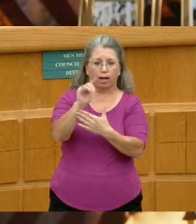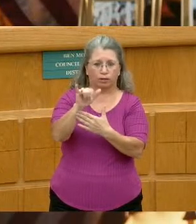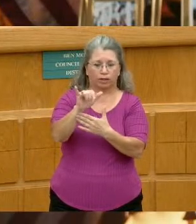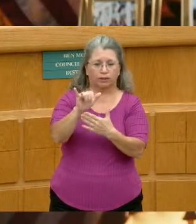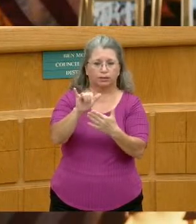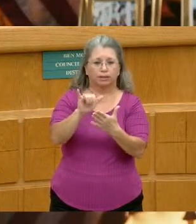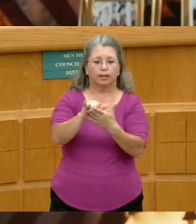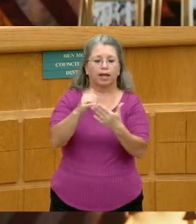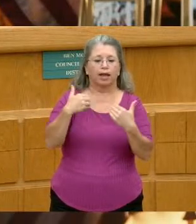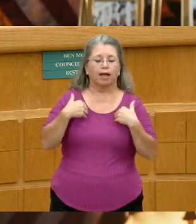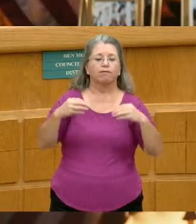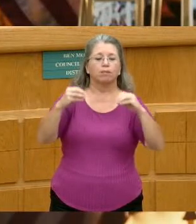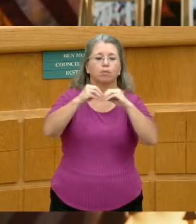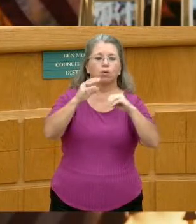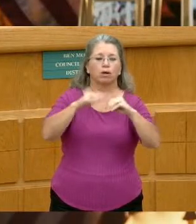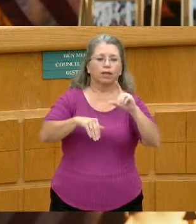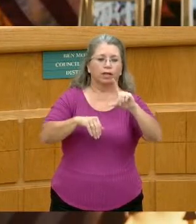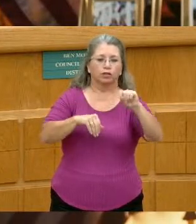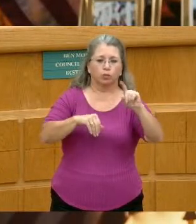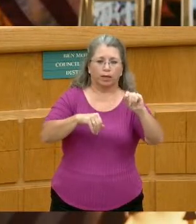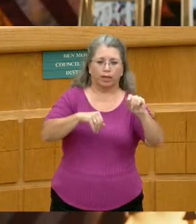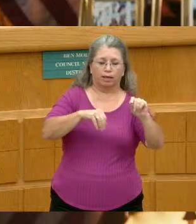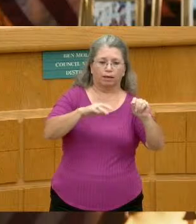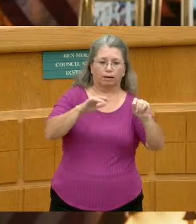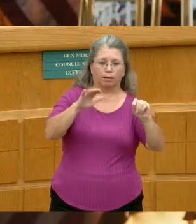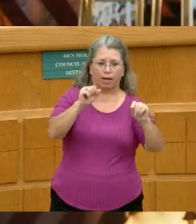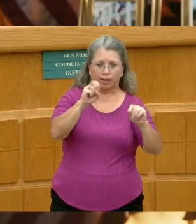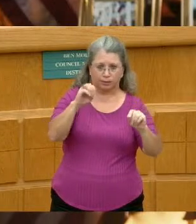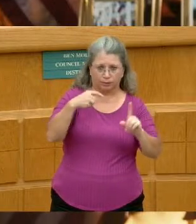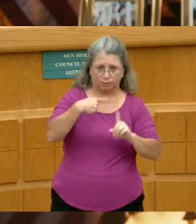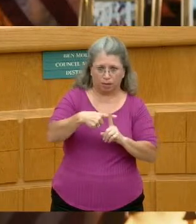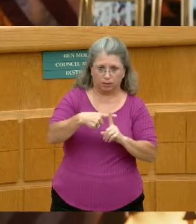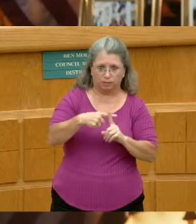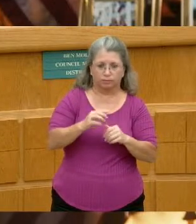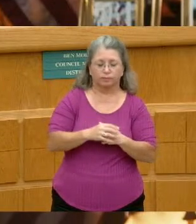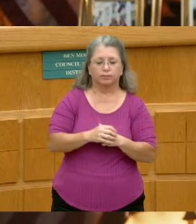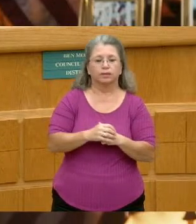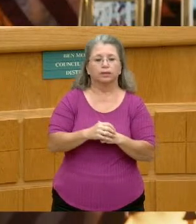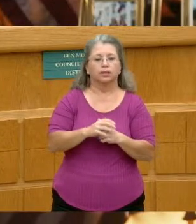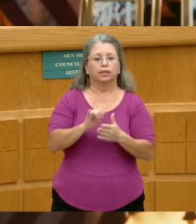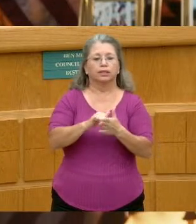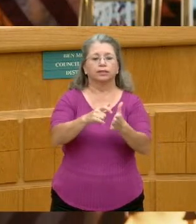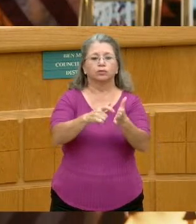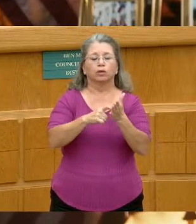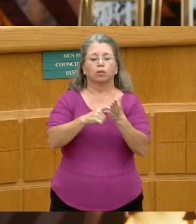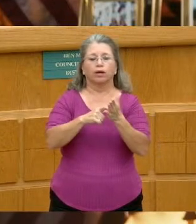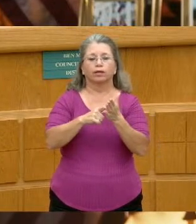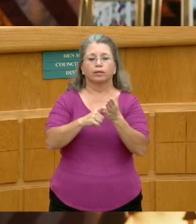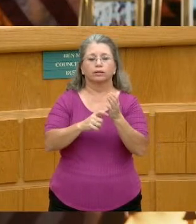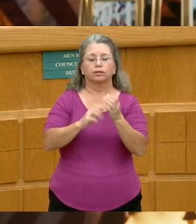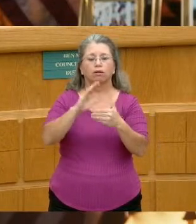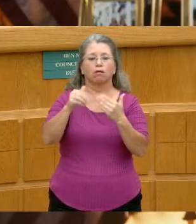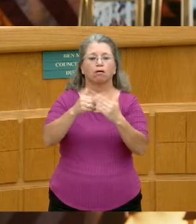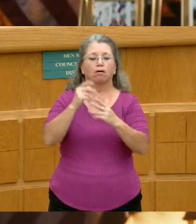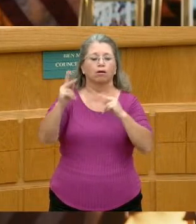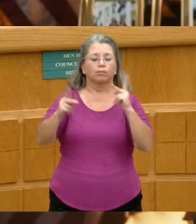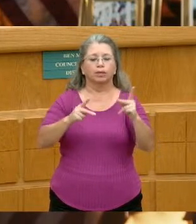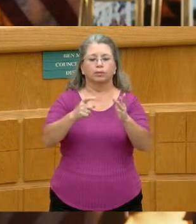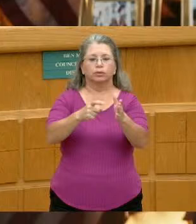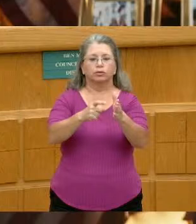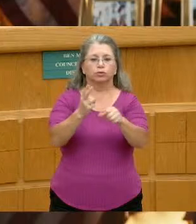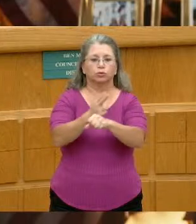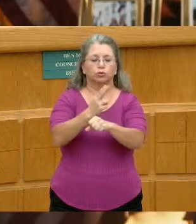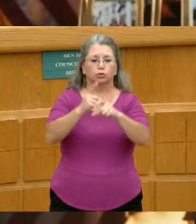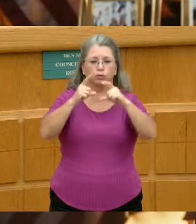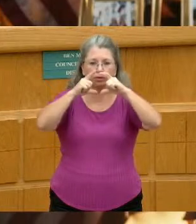standard requires Texans to wear masks in public spaces with certain common sense